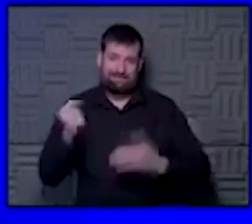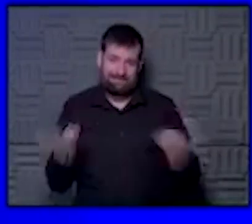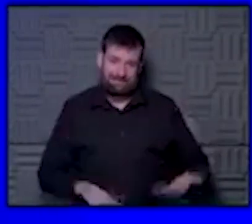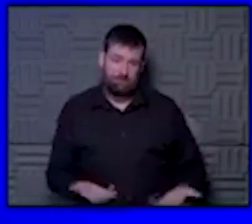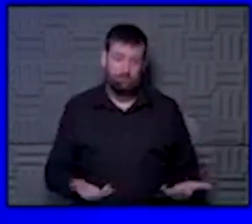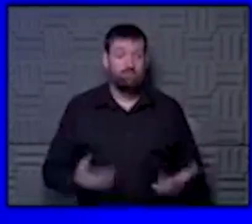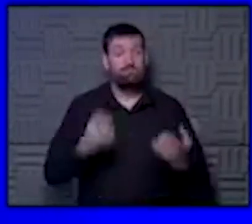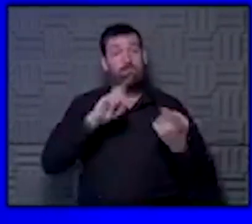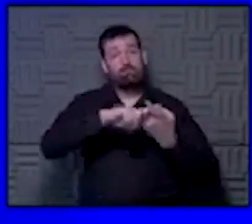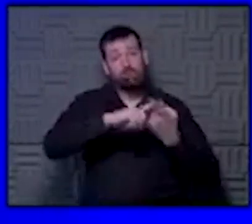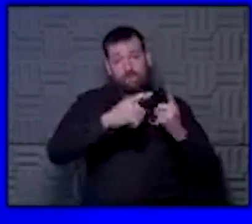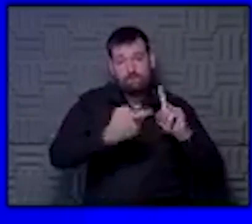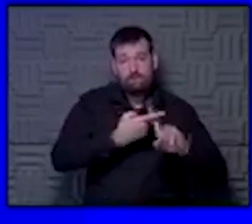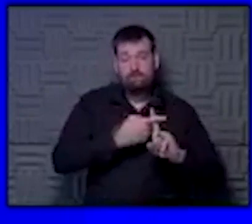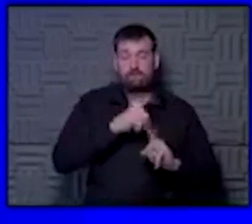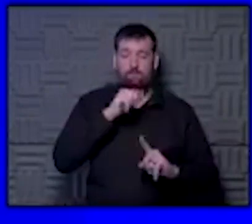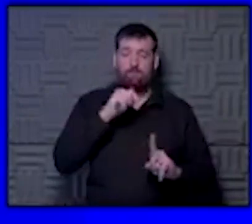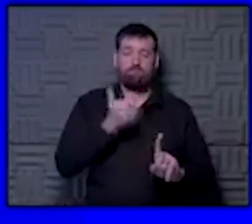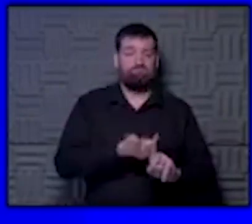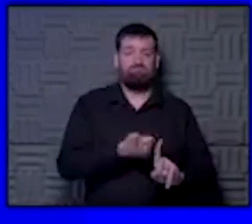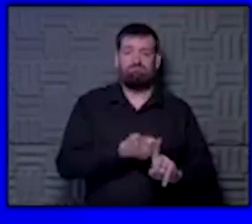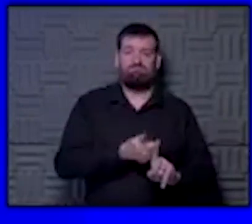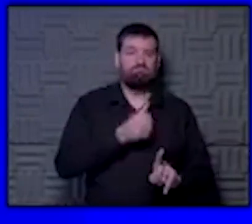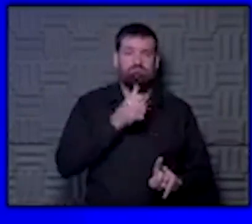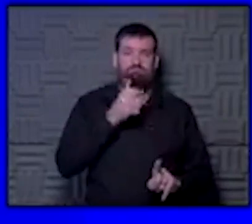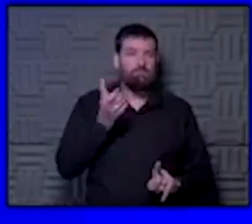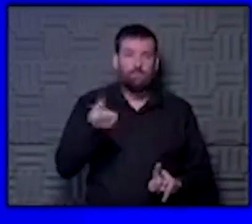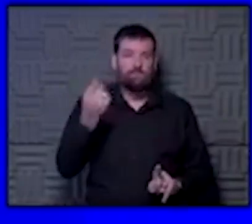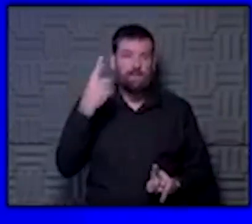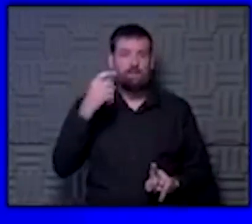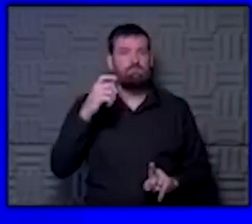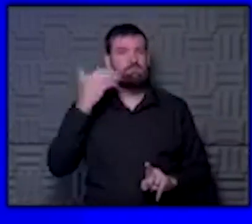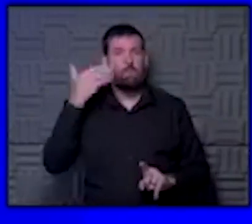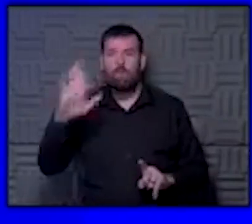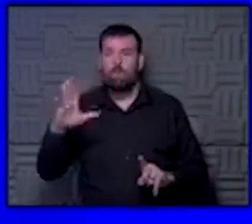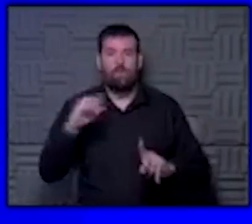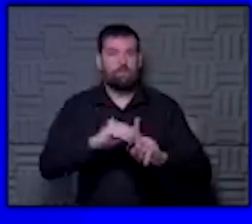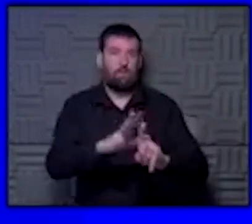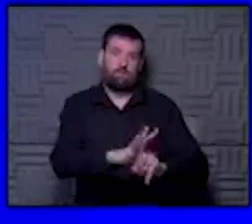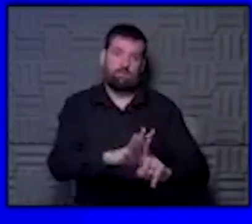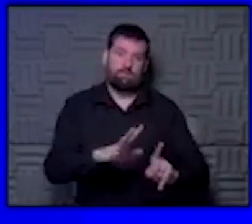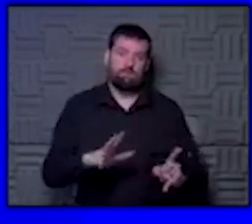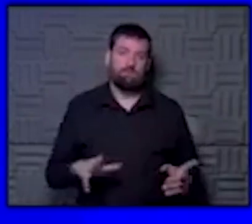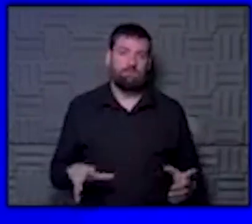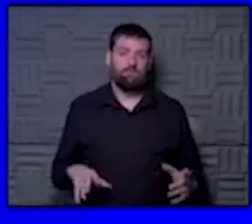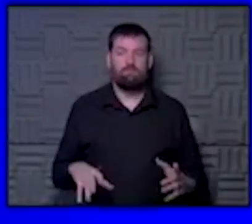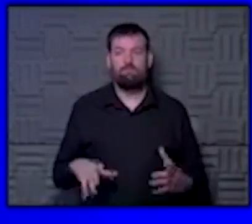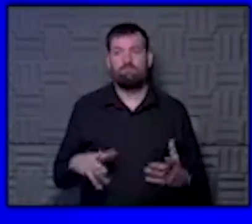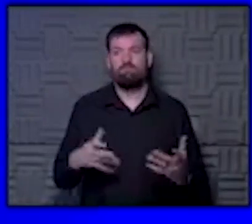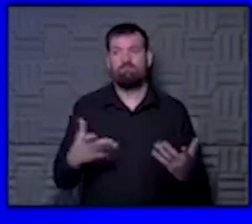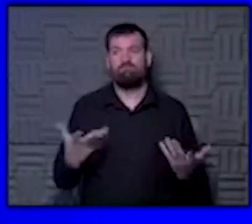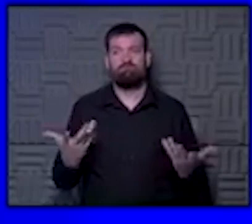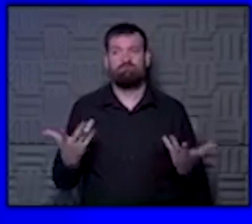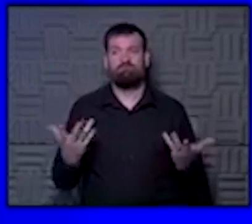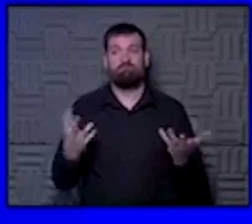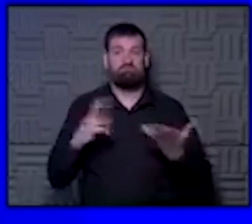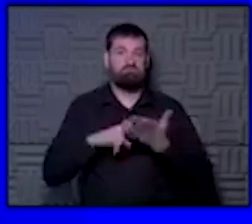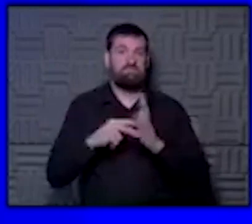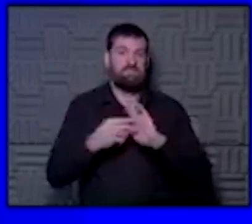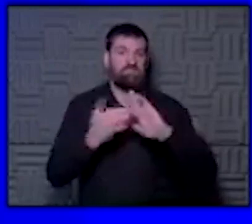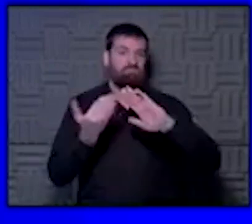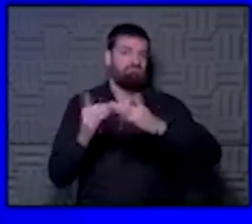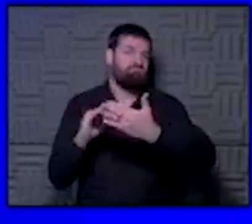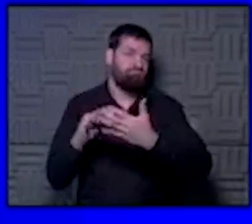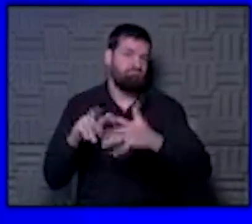and friends who don't understand or know that they've been exposed. So, and that is just a sign and indicative that it's in the